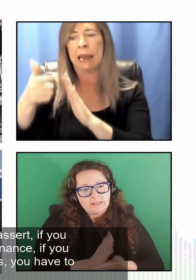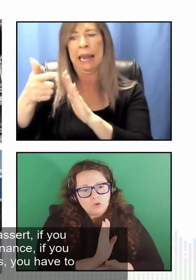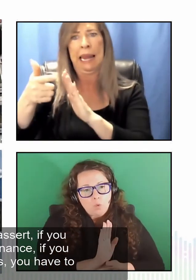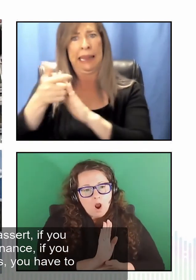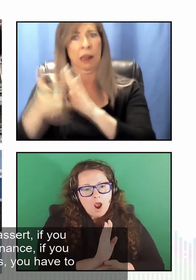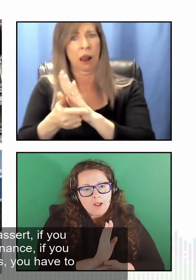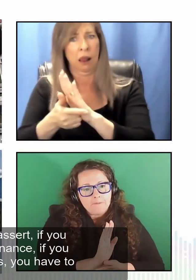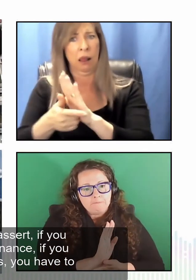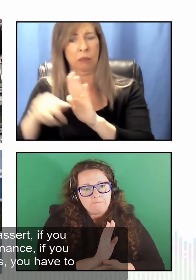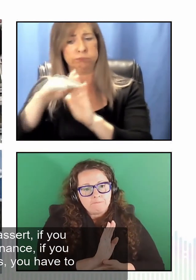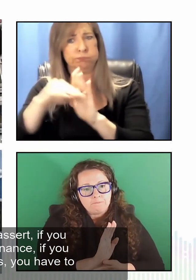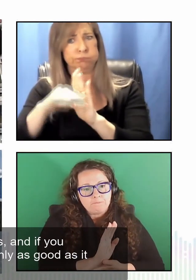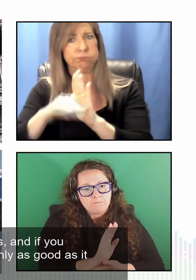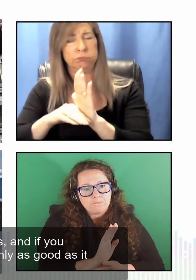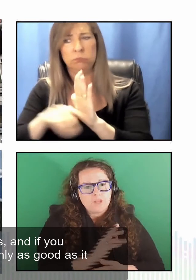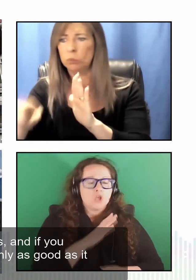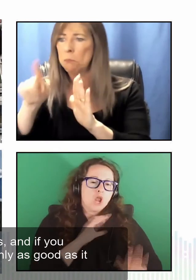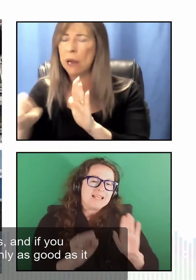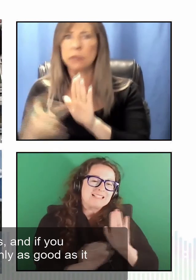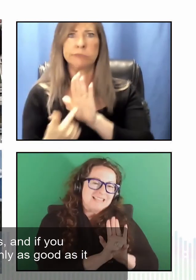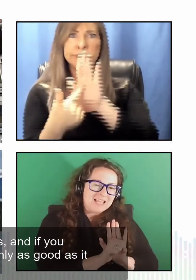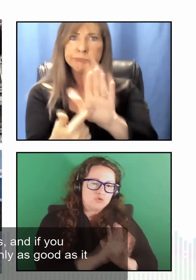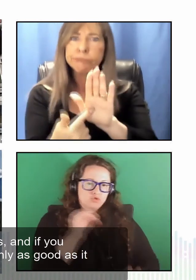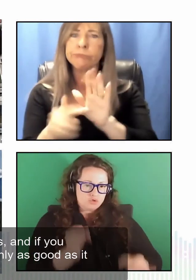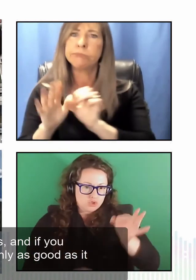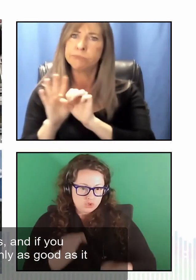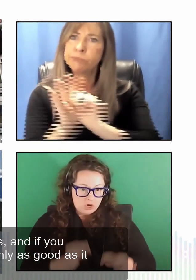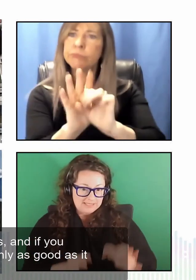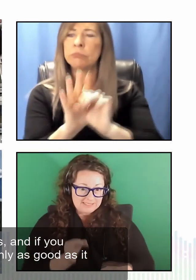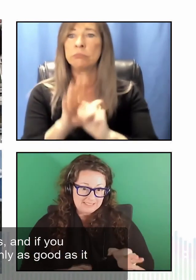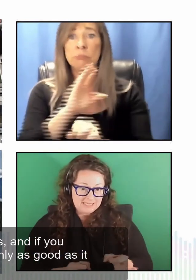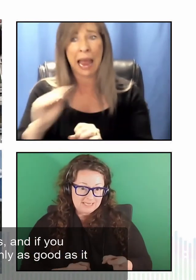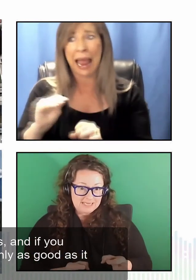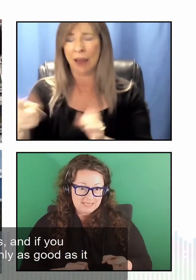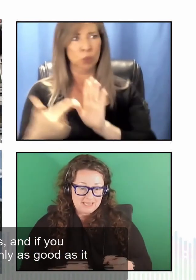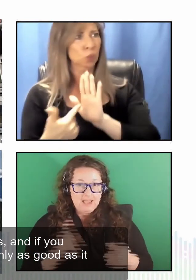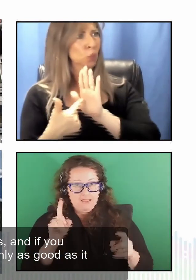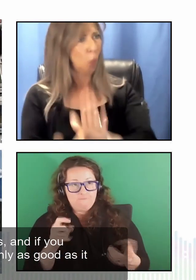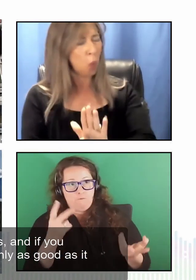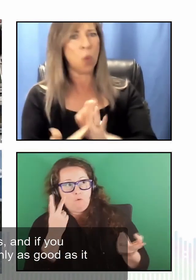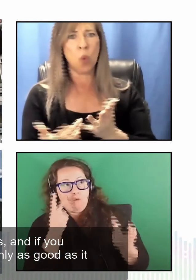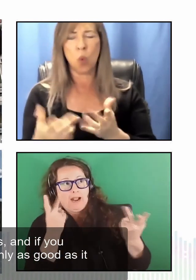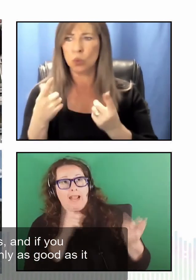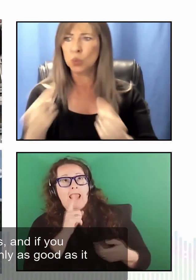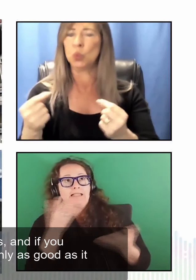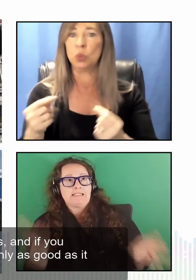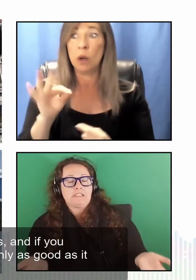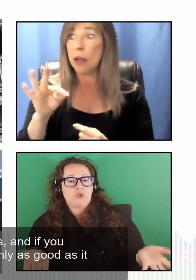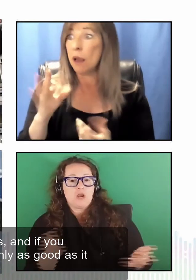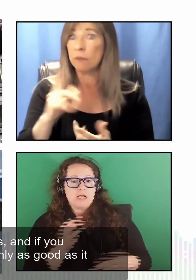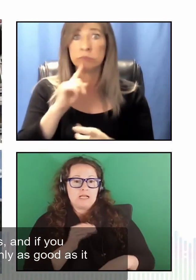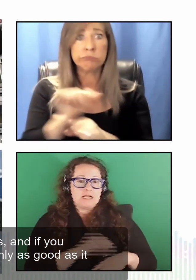statutes, you have to assert that, you have to realize it. You know, if you win certain cases and if you